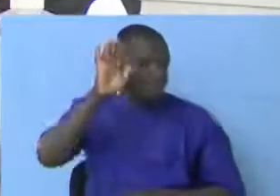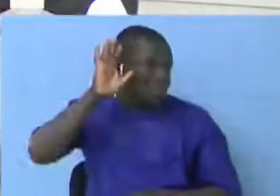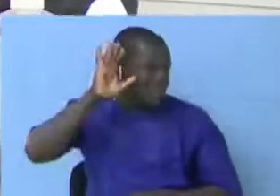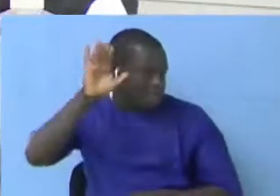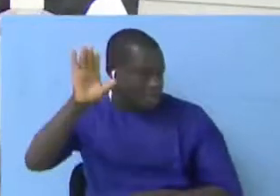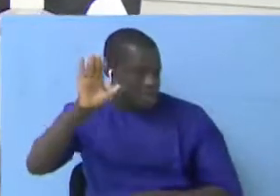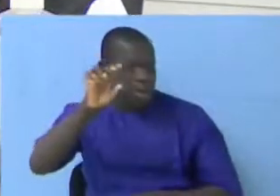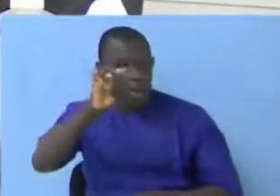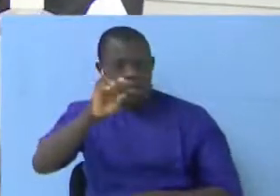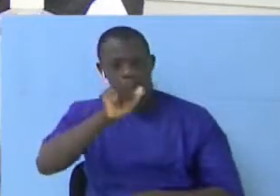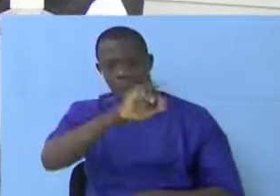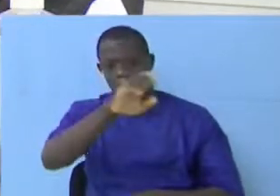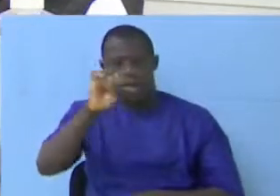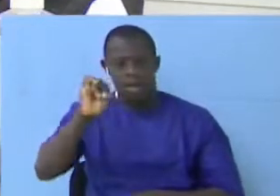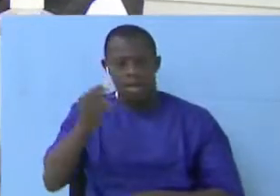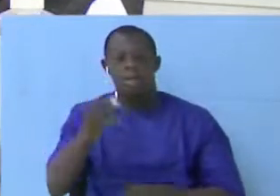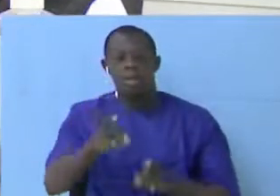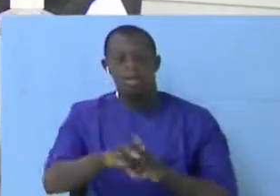I said, I don't belong here.